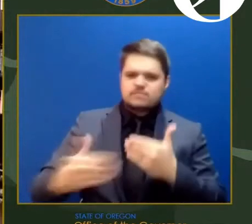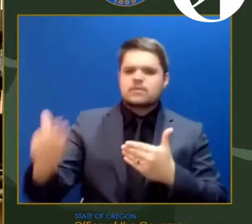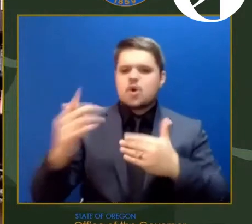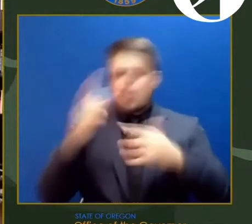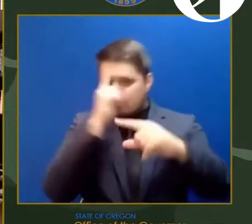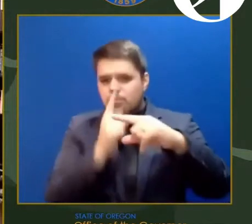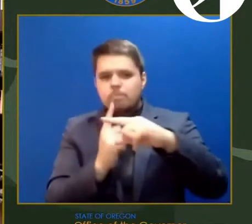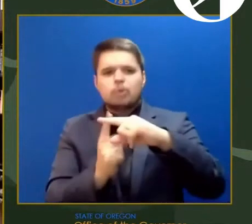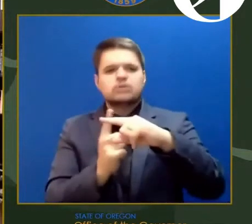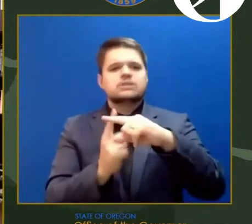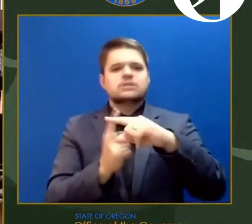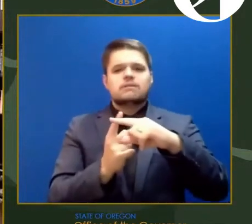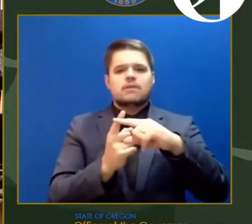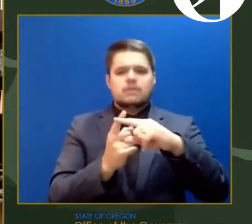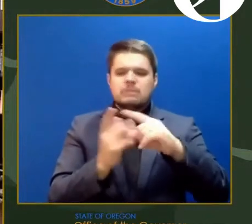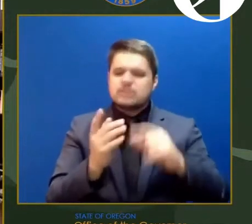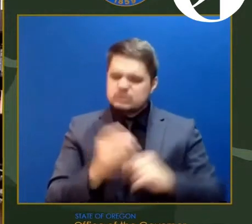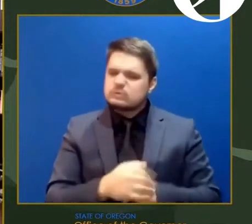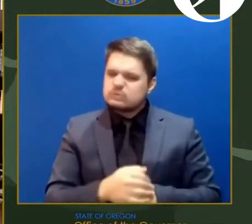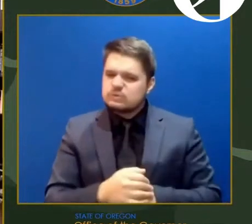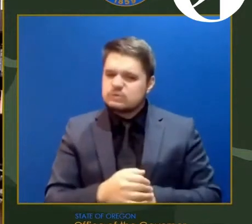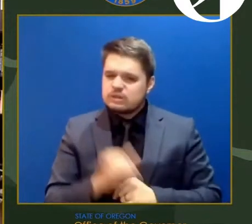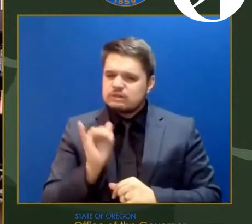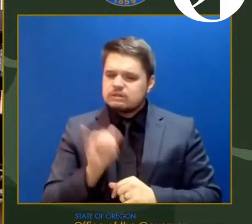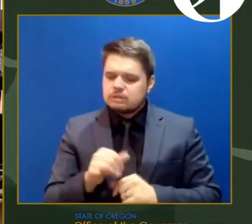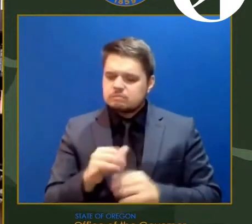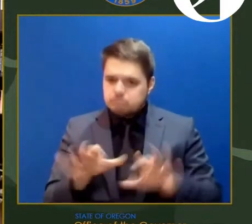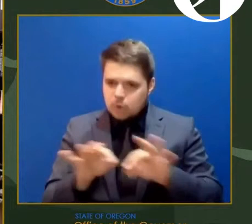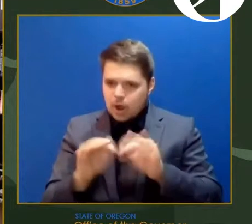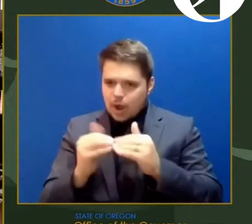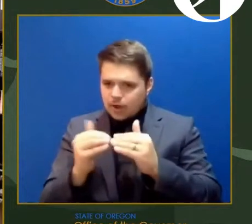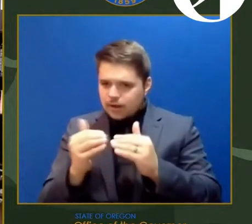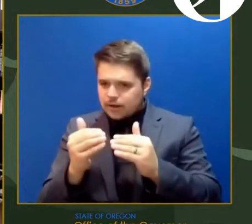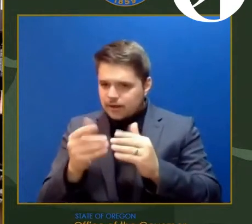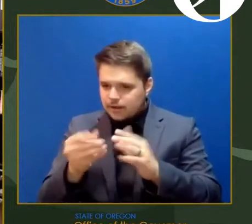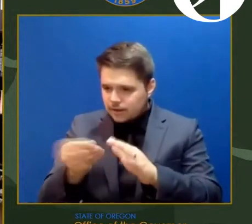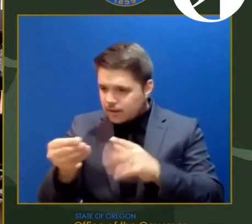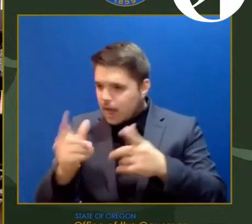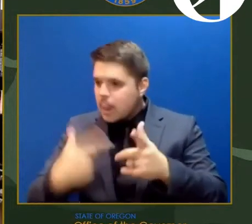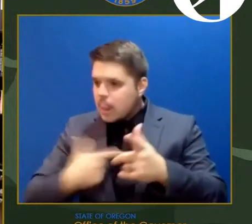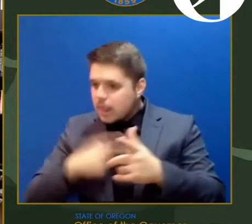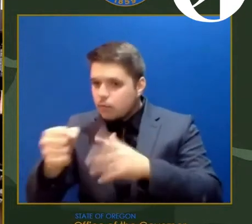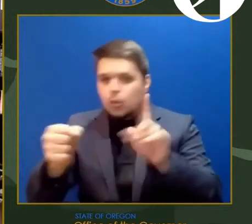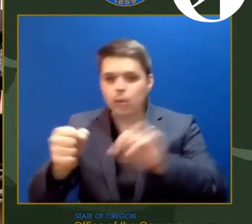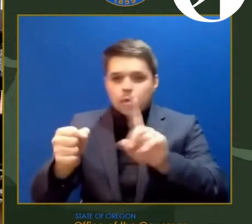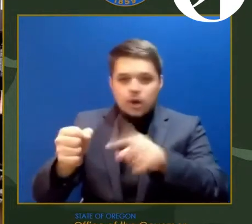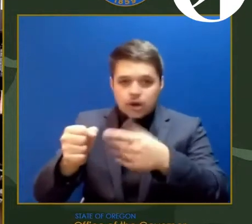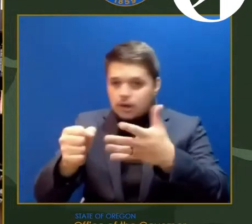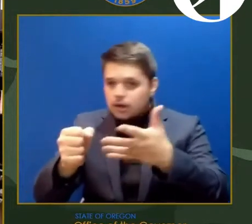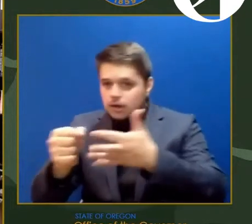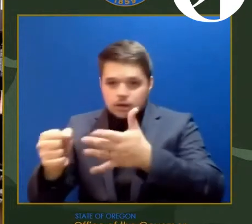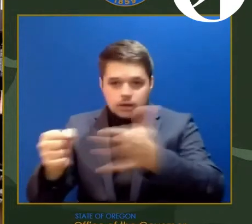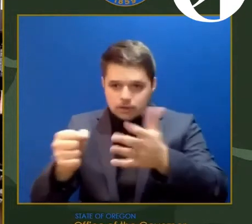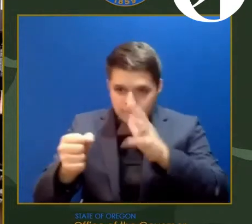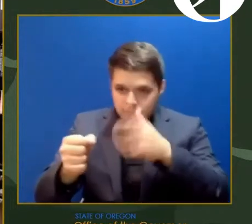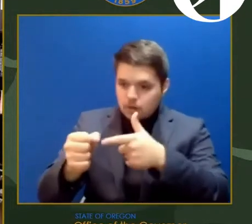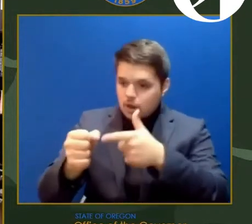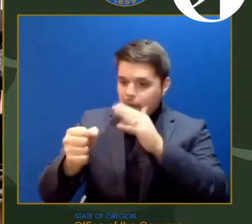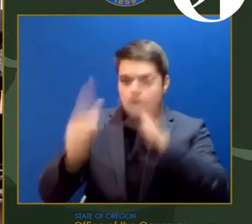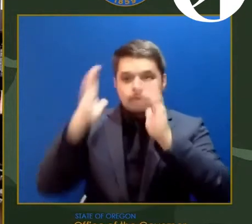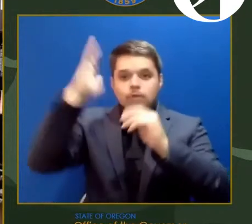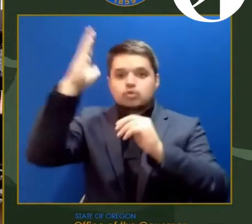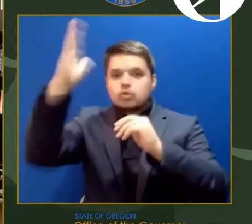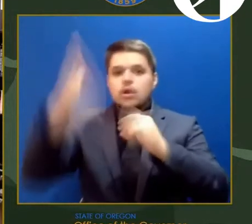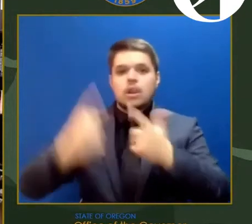housing is the single most important predictor of a person's successful reentry. Yet people with incarceration histories are